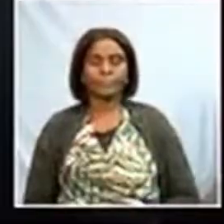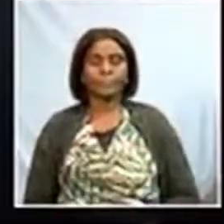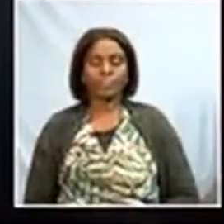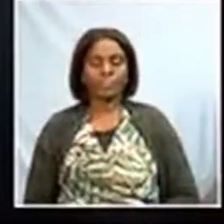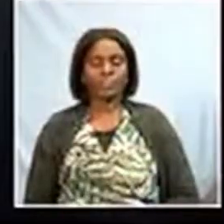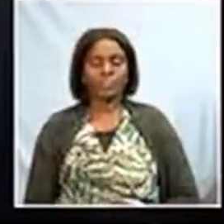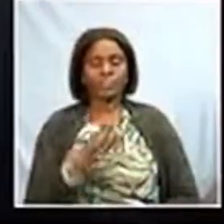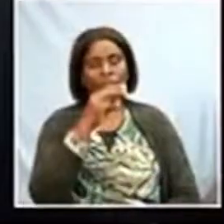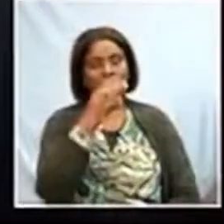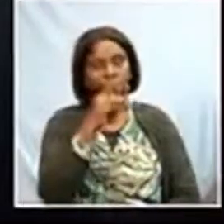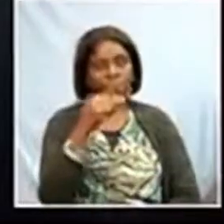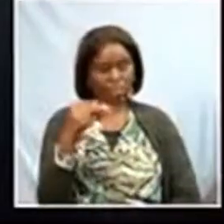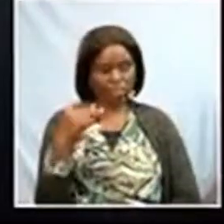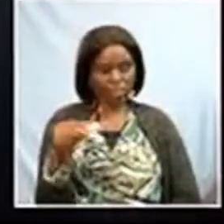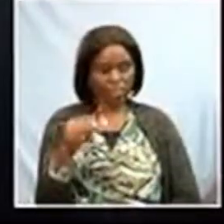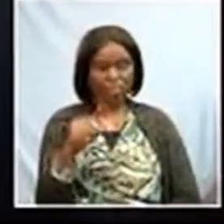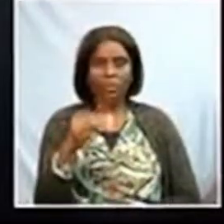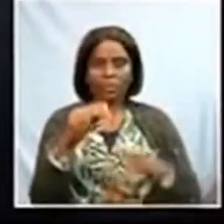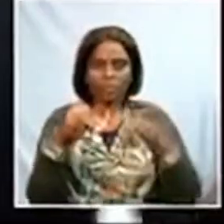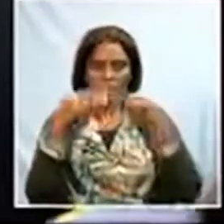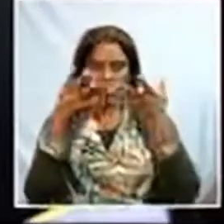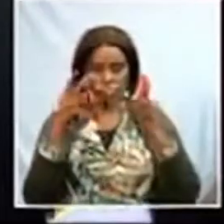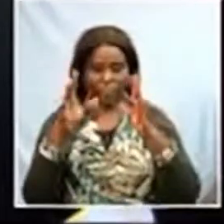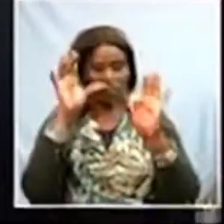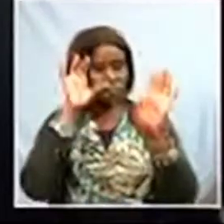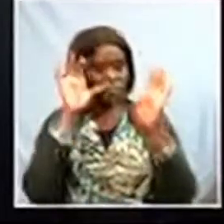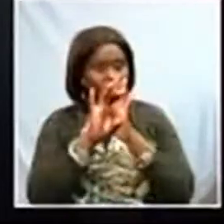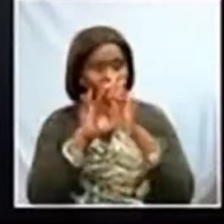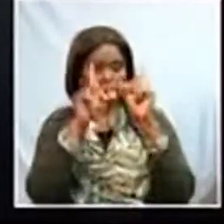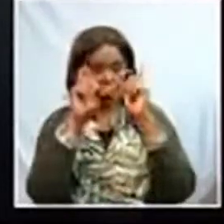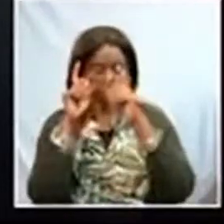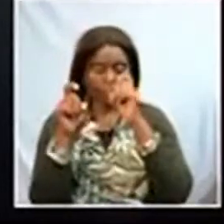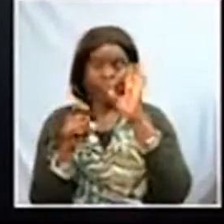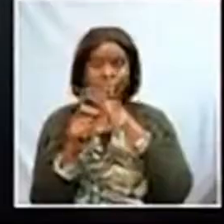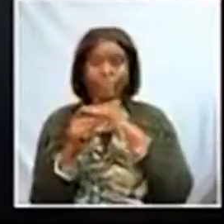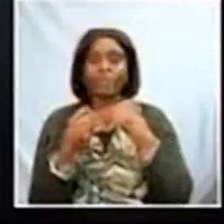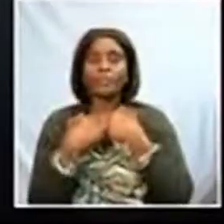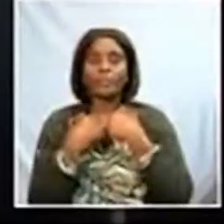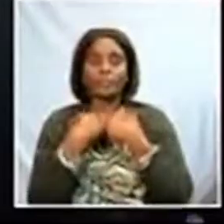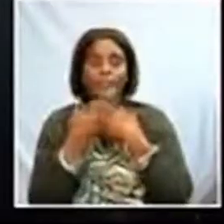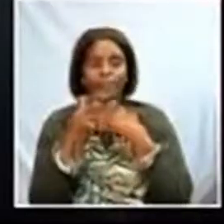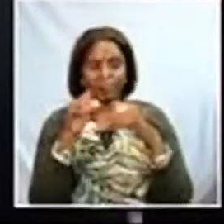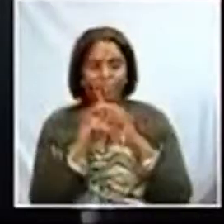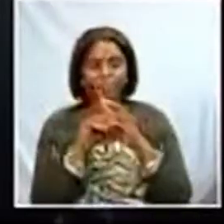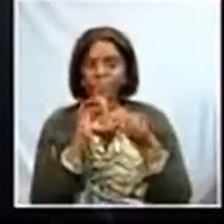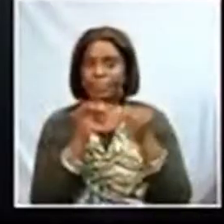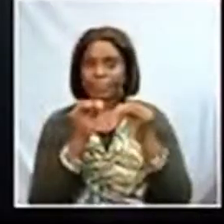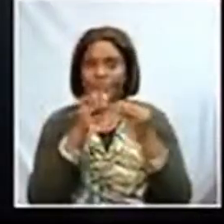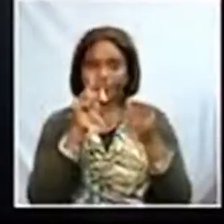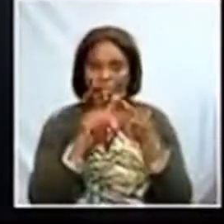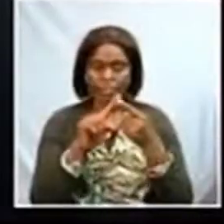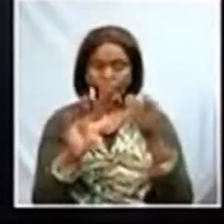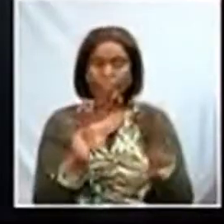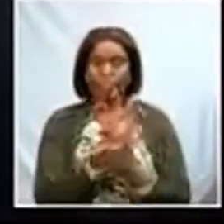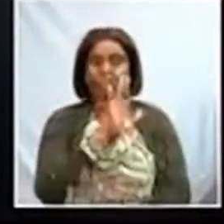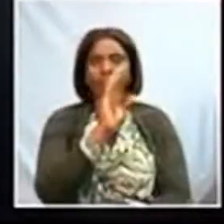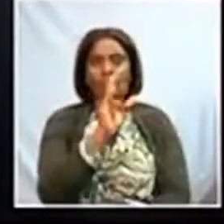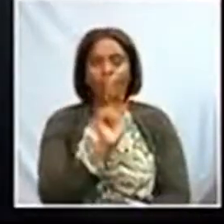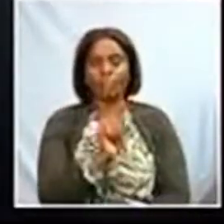The materials, you've given pictorial evidence on Appendix 1, page 7.